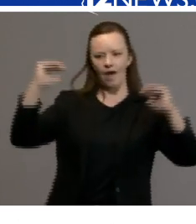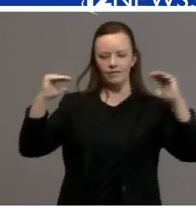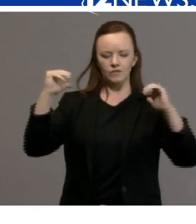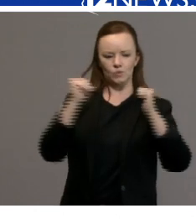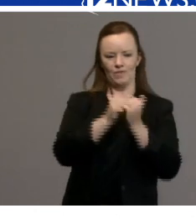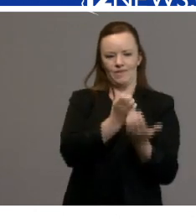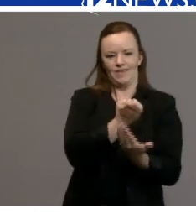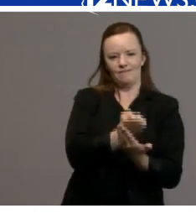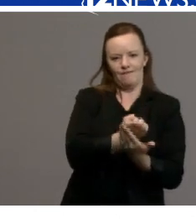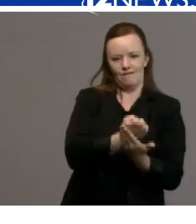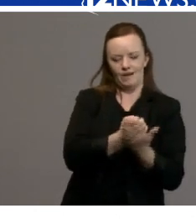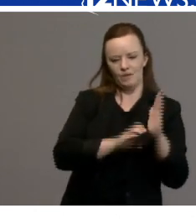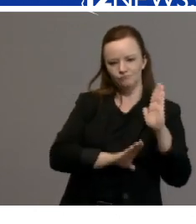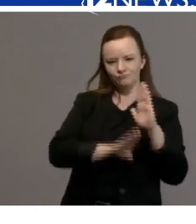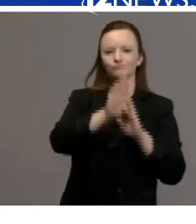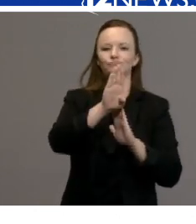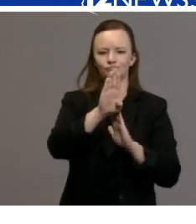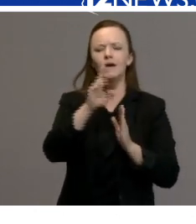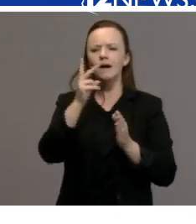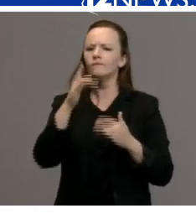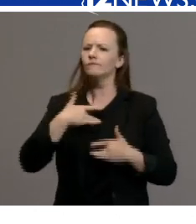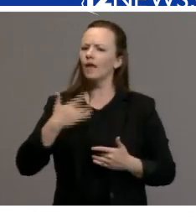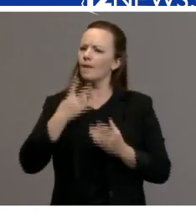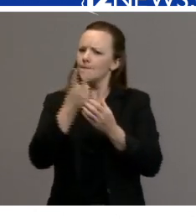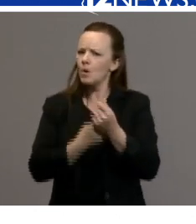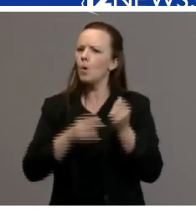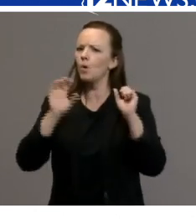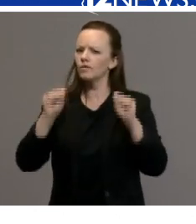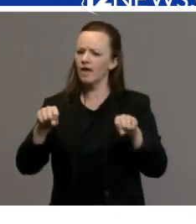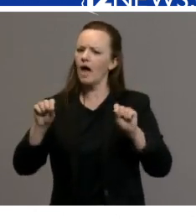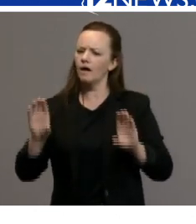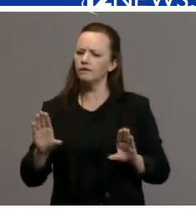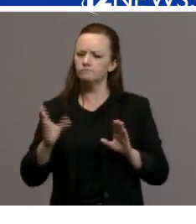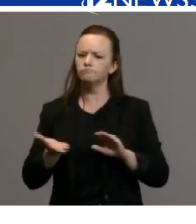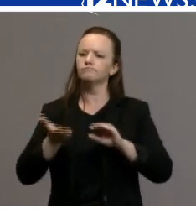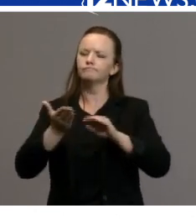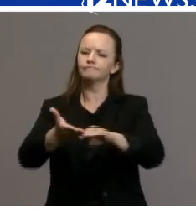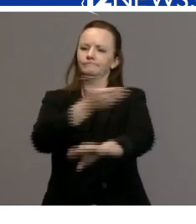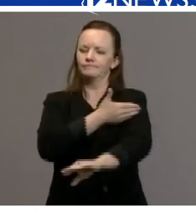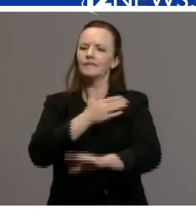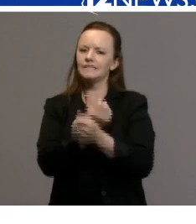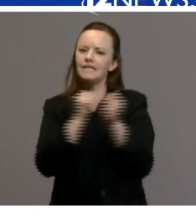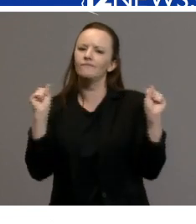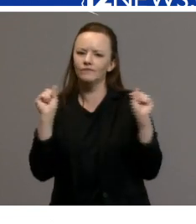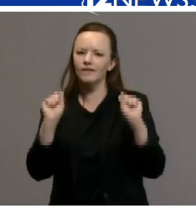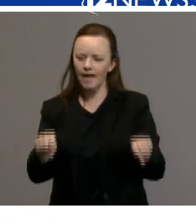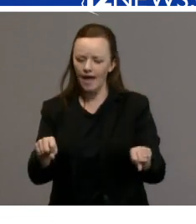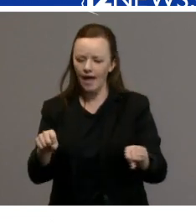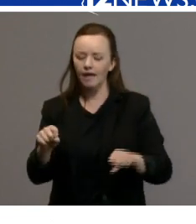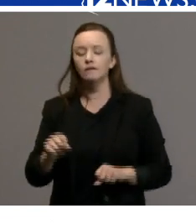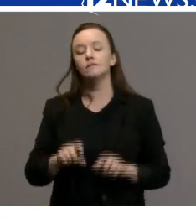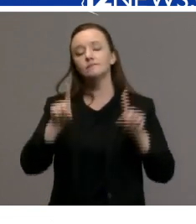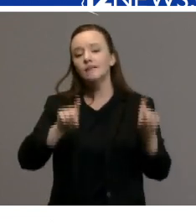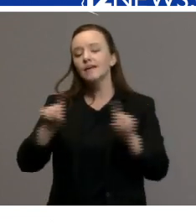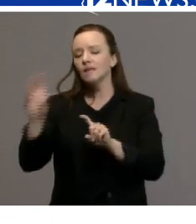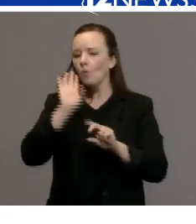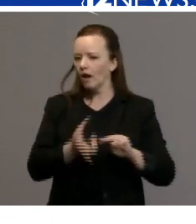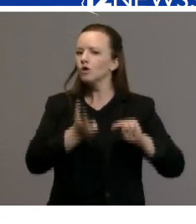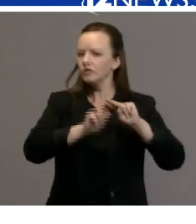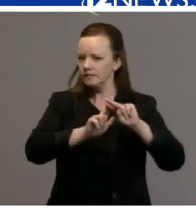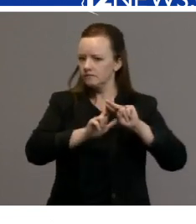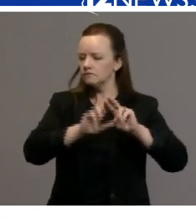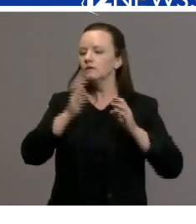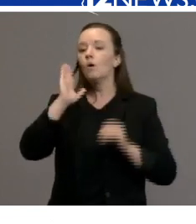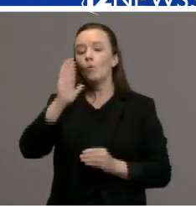and successfully. We're going to increase testing, and we're going to maintain strong physical distancing. Again, I want to thank the